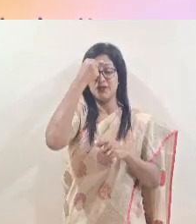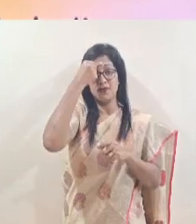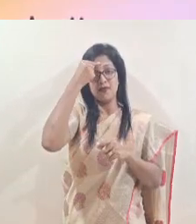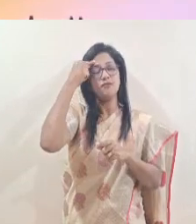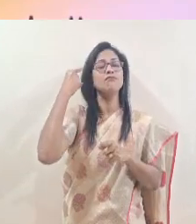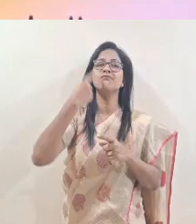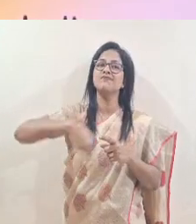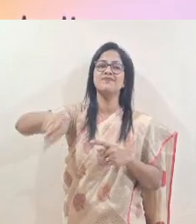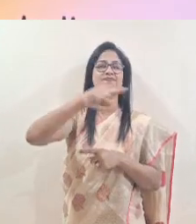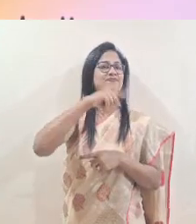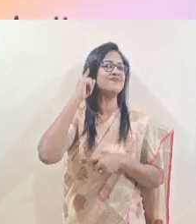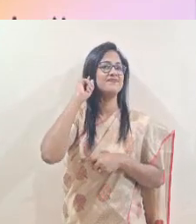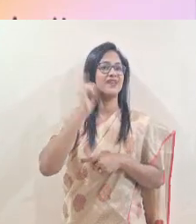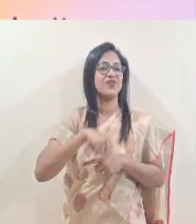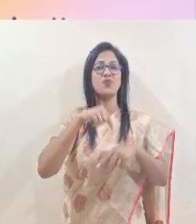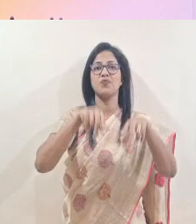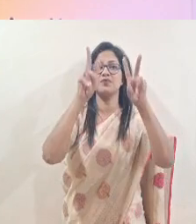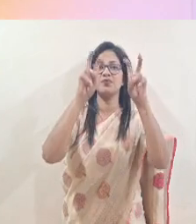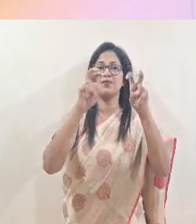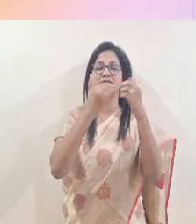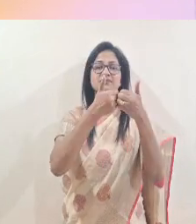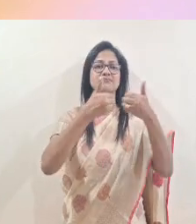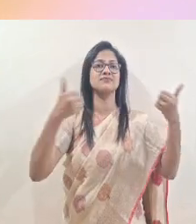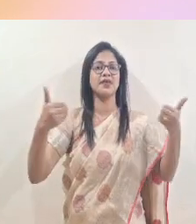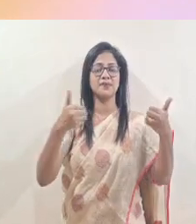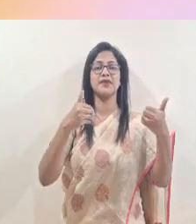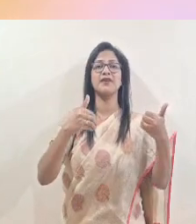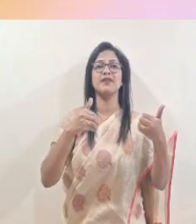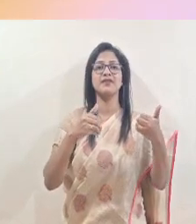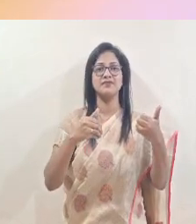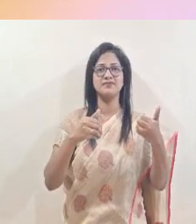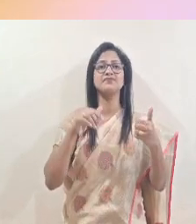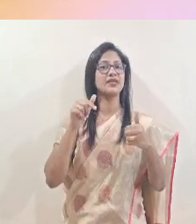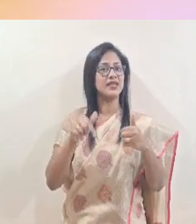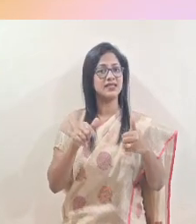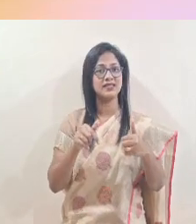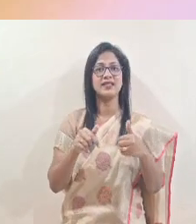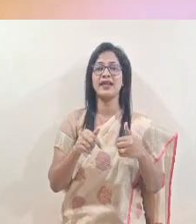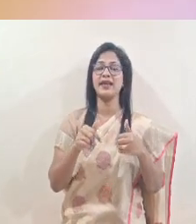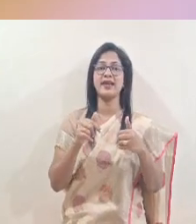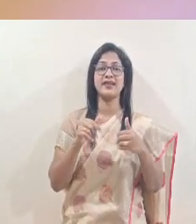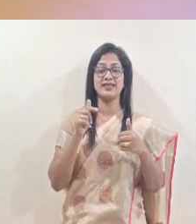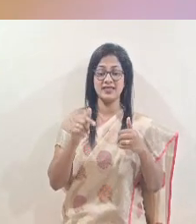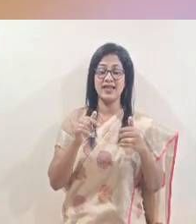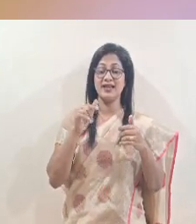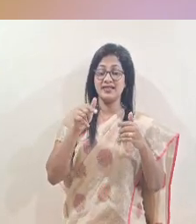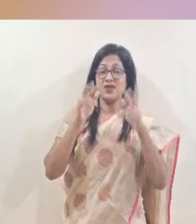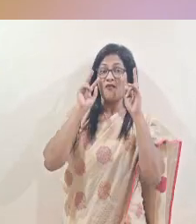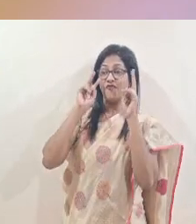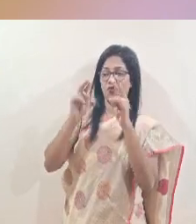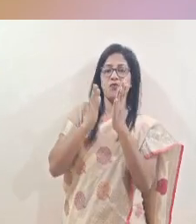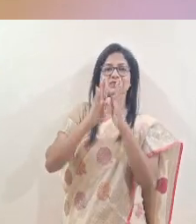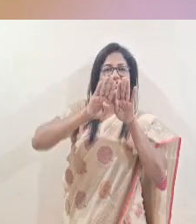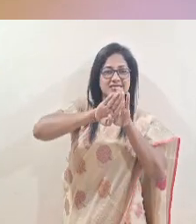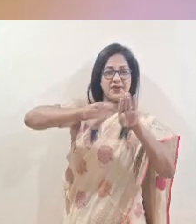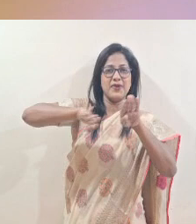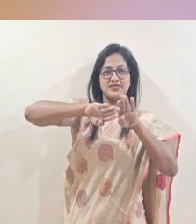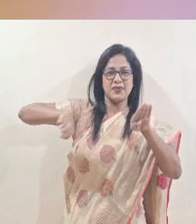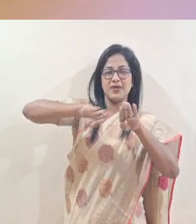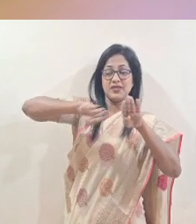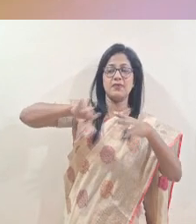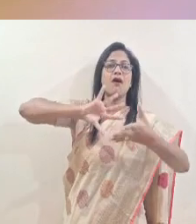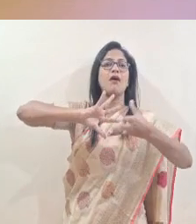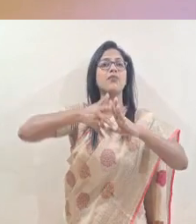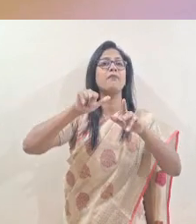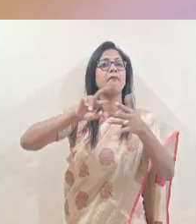as a very separate subject, and consequently they get a very separatist approach which is exclusionary by